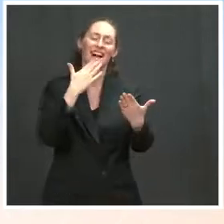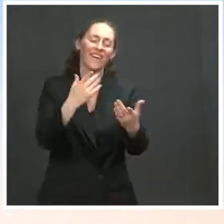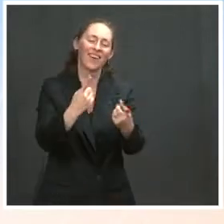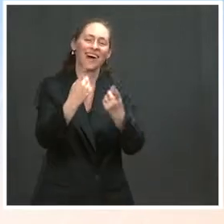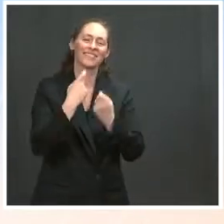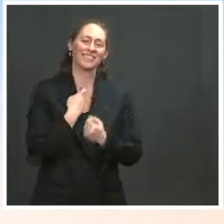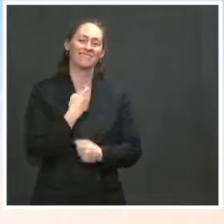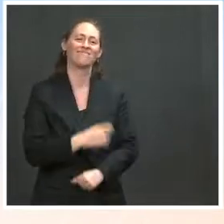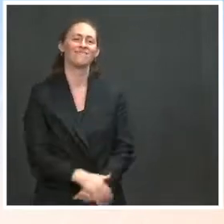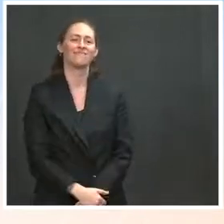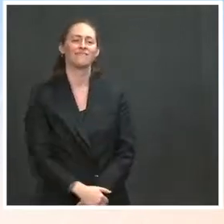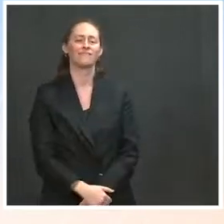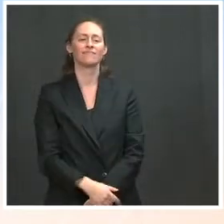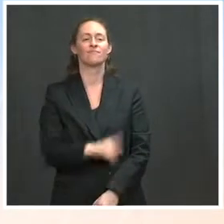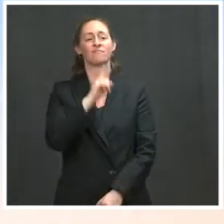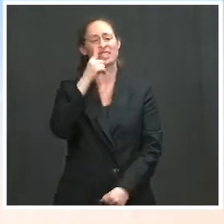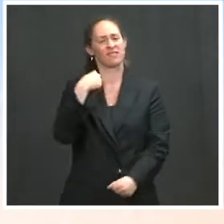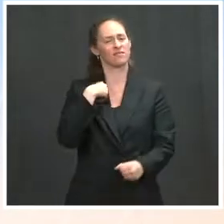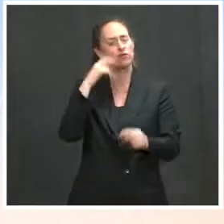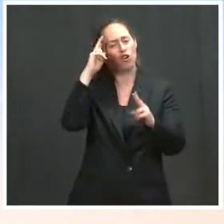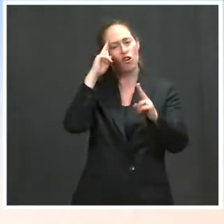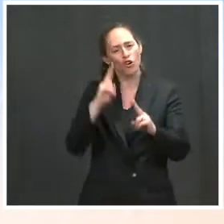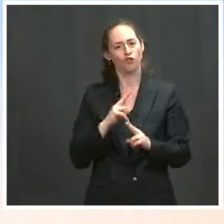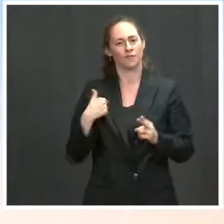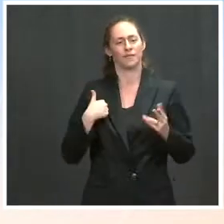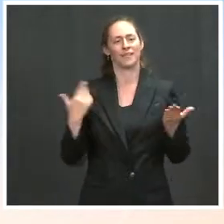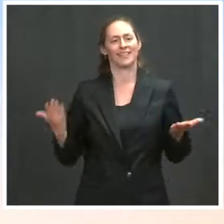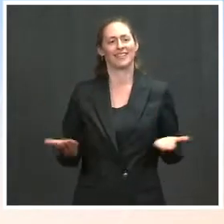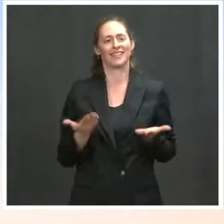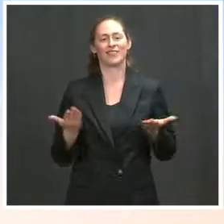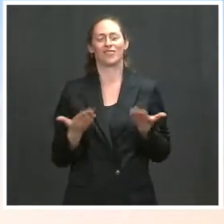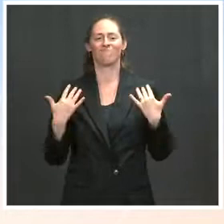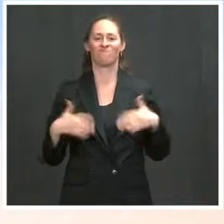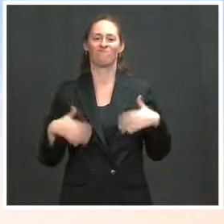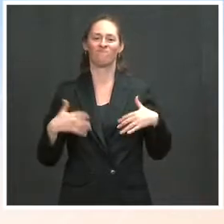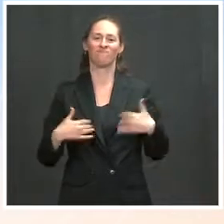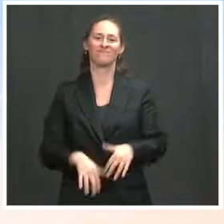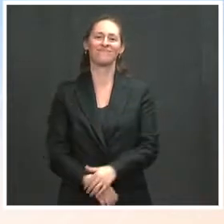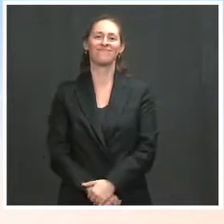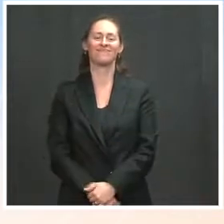It's a real honor to be standing, to just be standing here today. It doesn't.